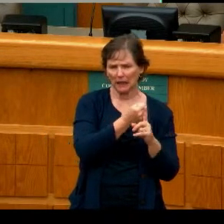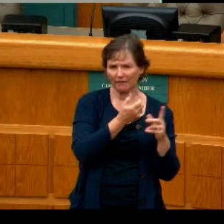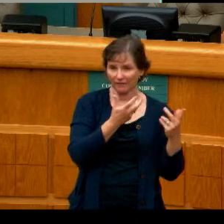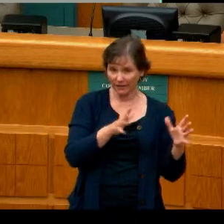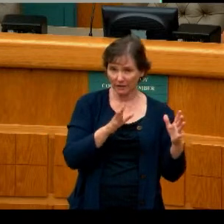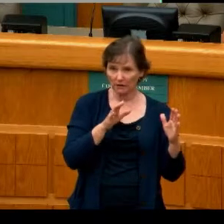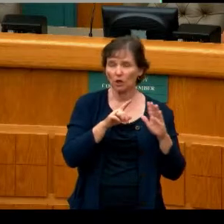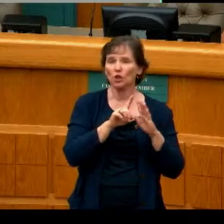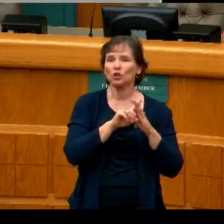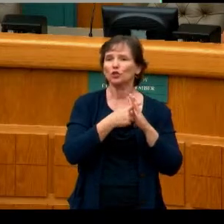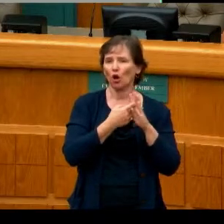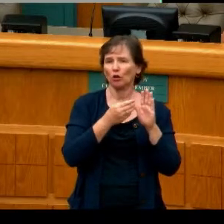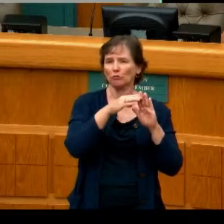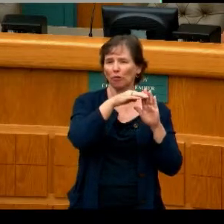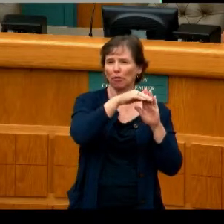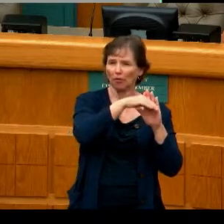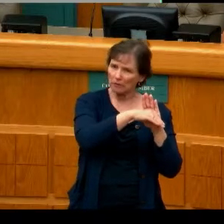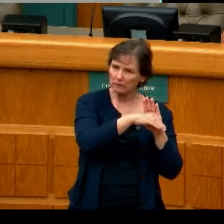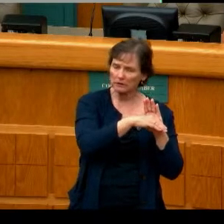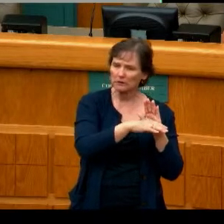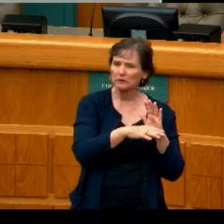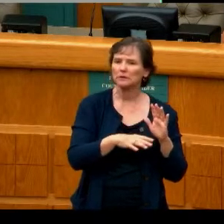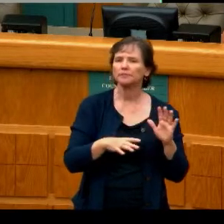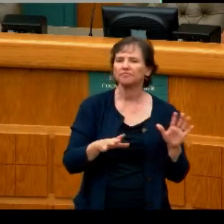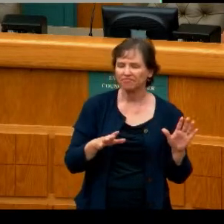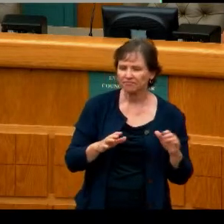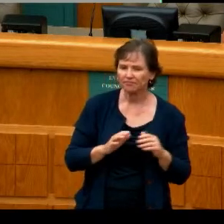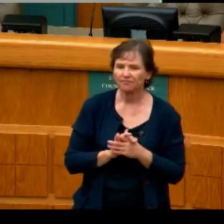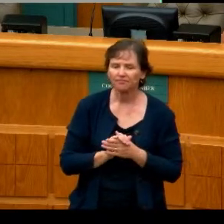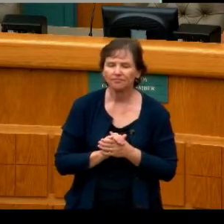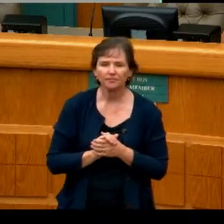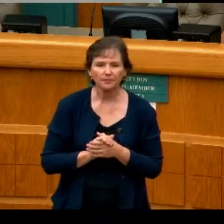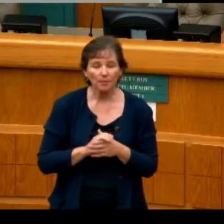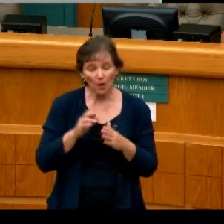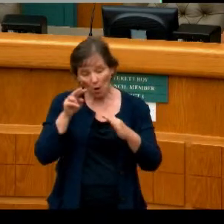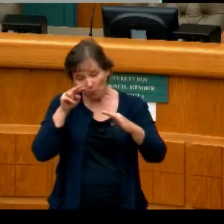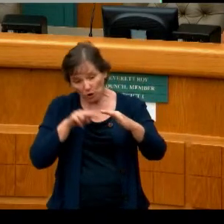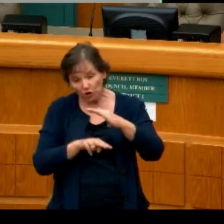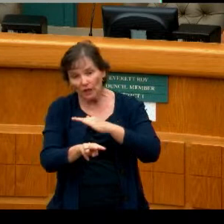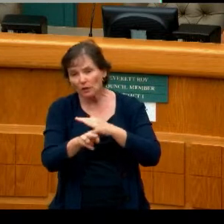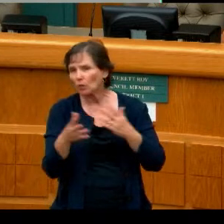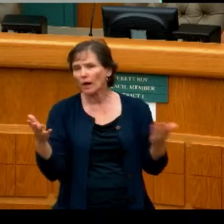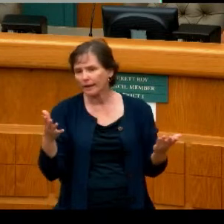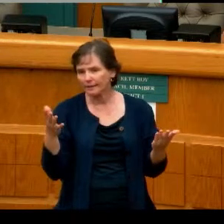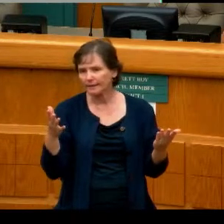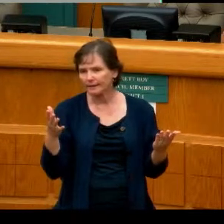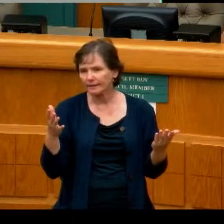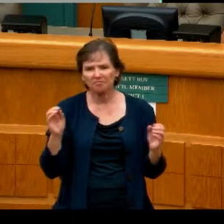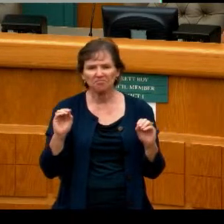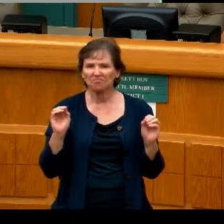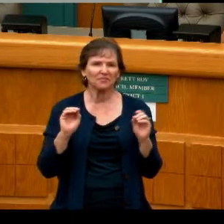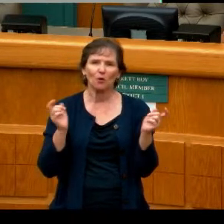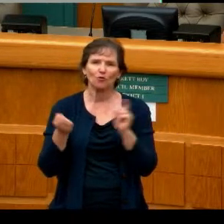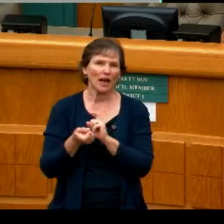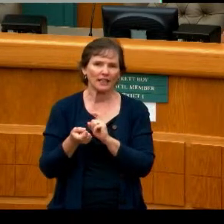Paso, and Lubbock. The peak already passed, and they're on their way back down. But for the rest of us, it's just getting